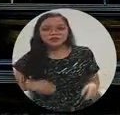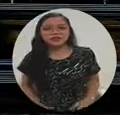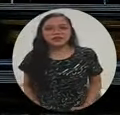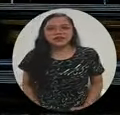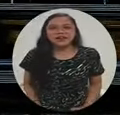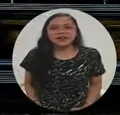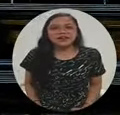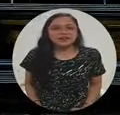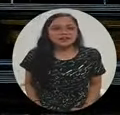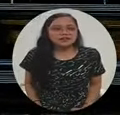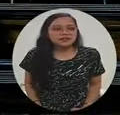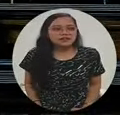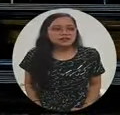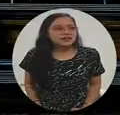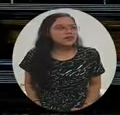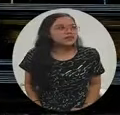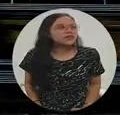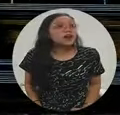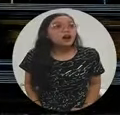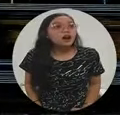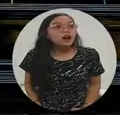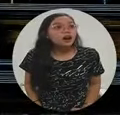Ang difference lang kaya ang origin.